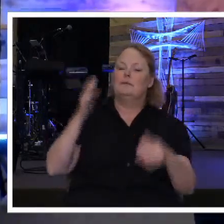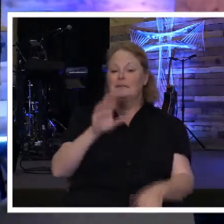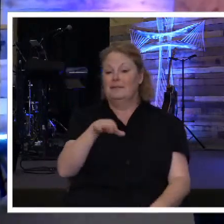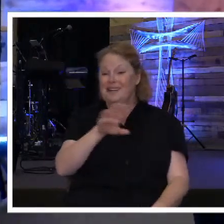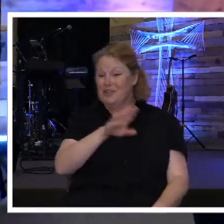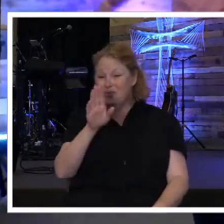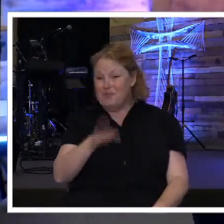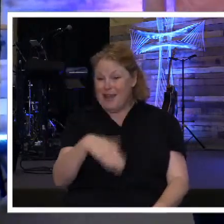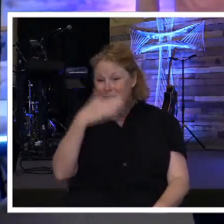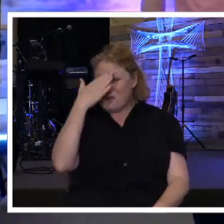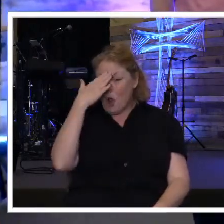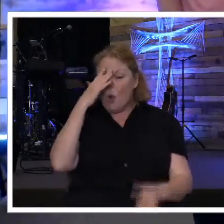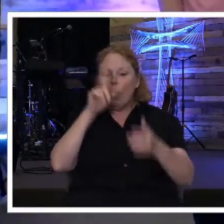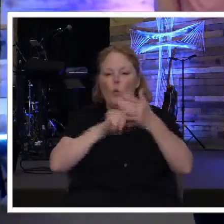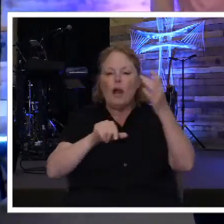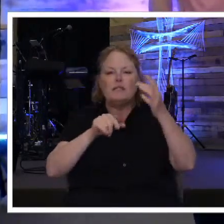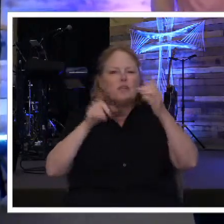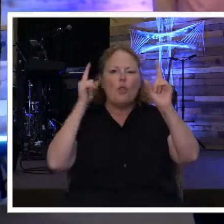the hurdle is to be good enough.